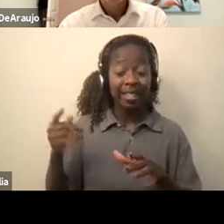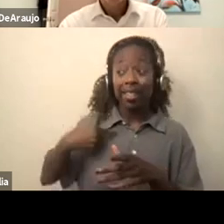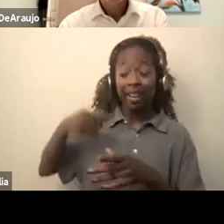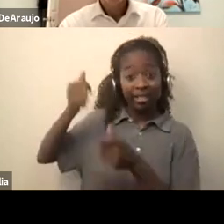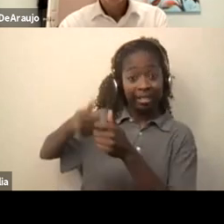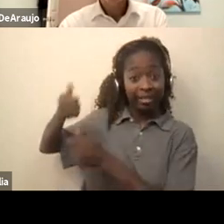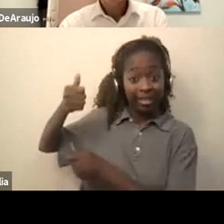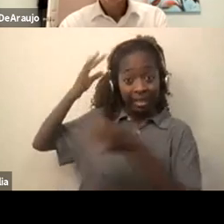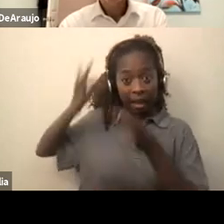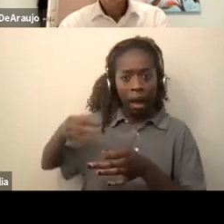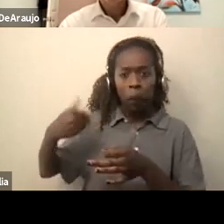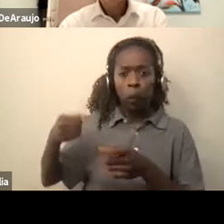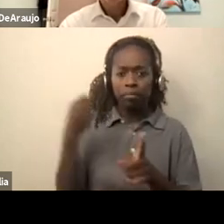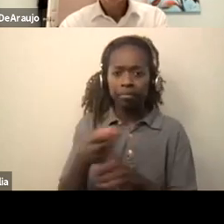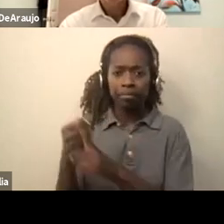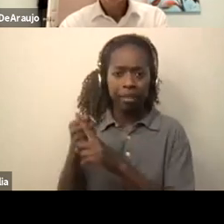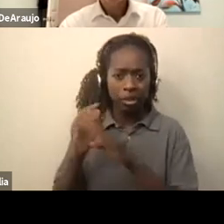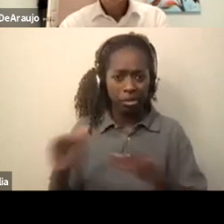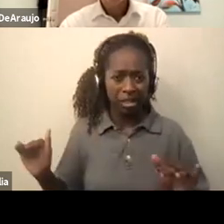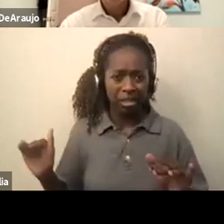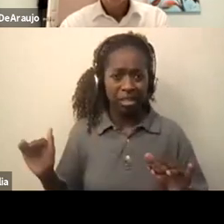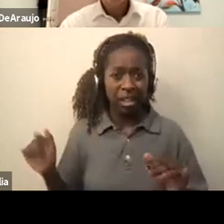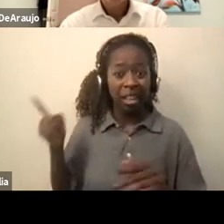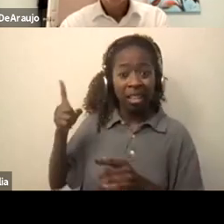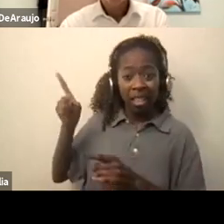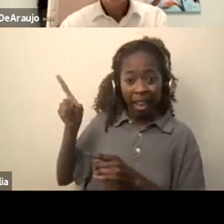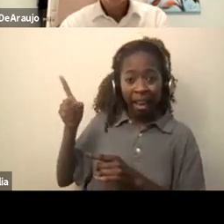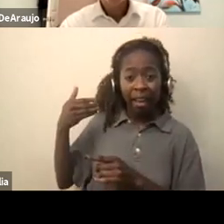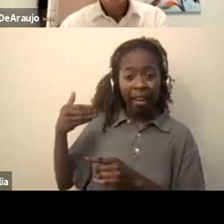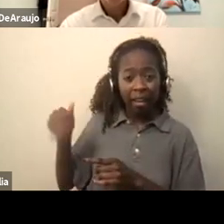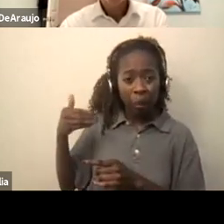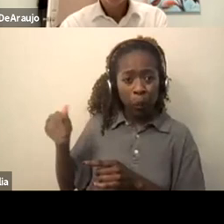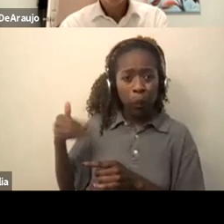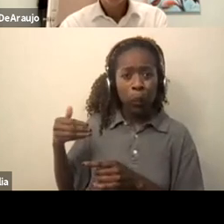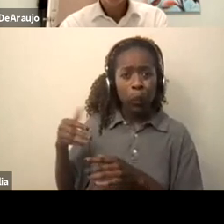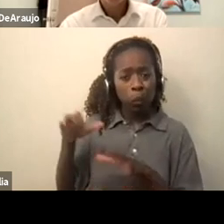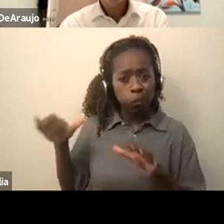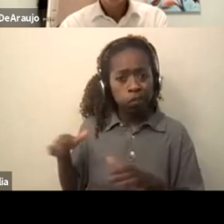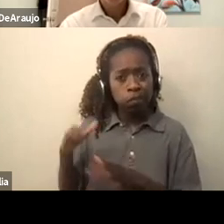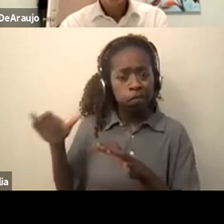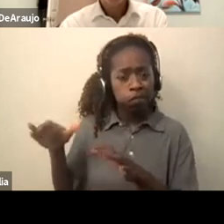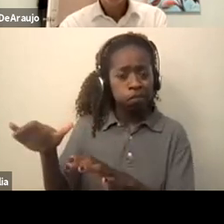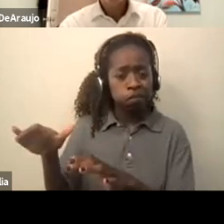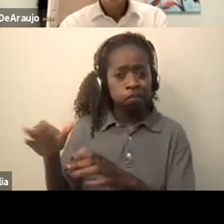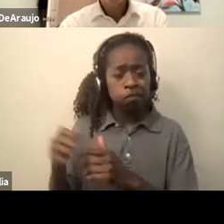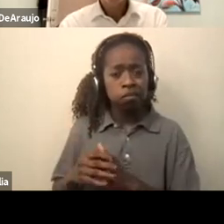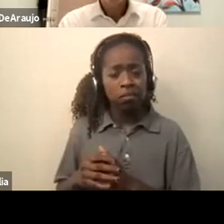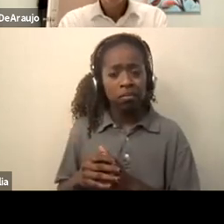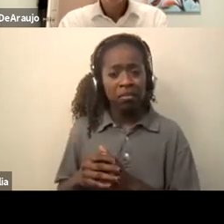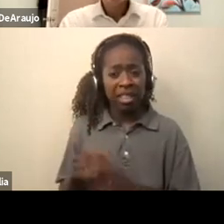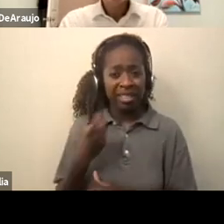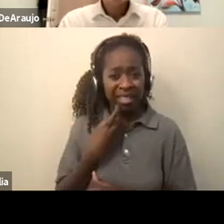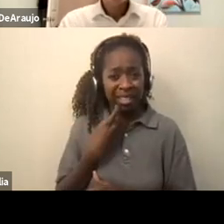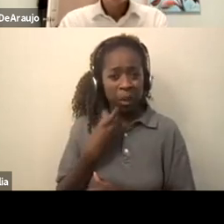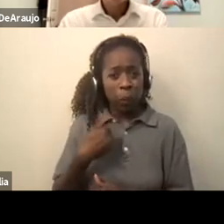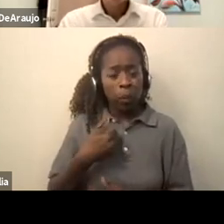enumerated a number of very serious concerns at a well-attended community meeting and in the face of this it has been heartbreaking